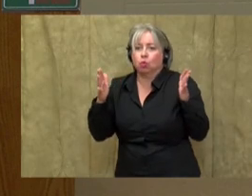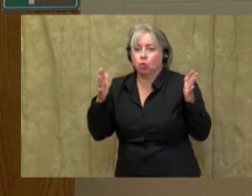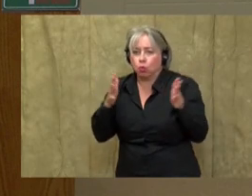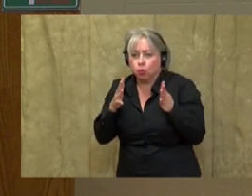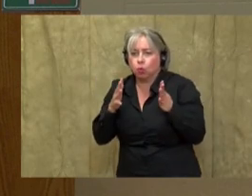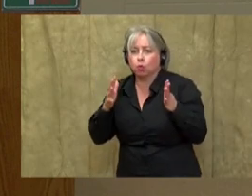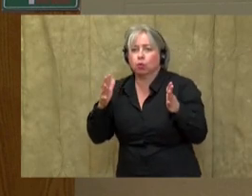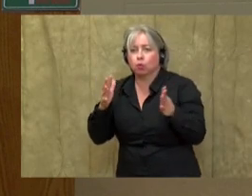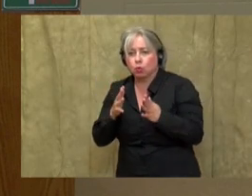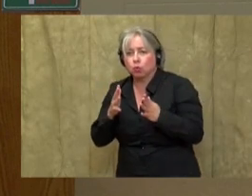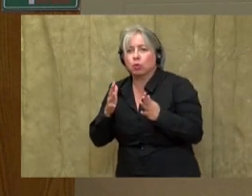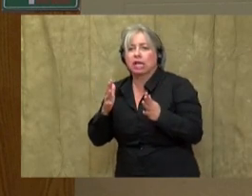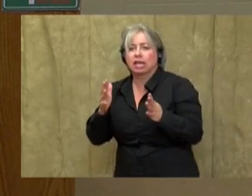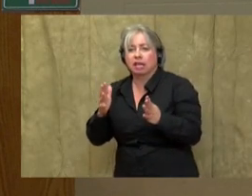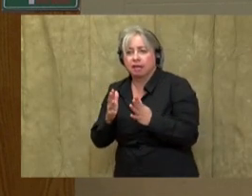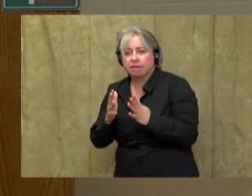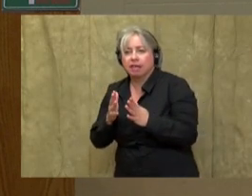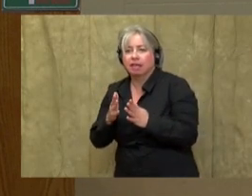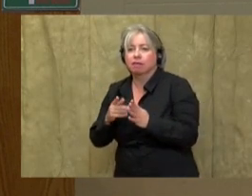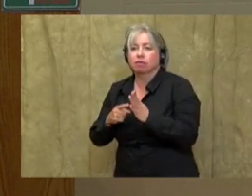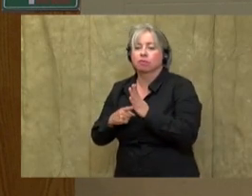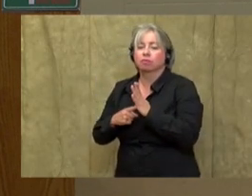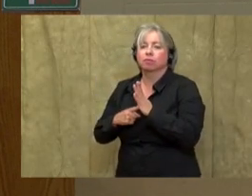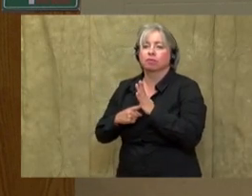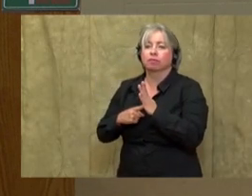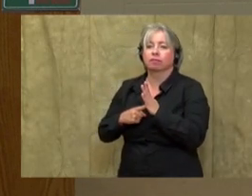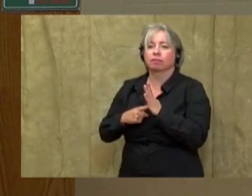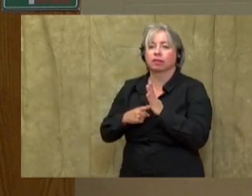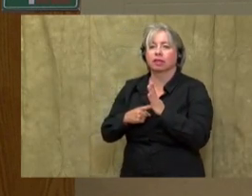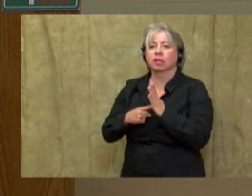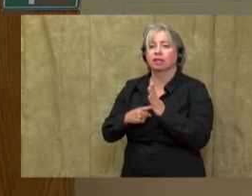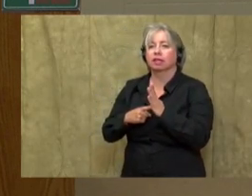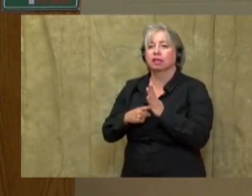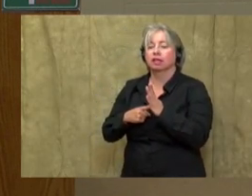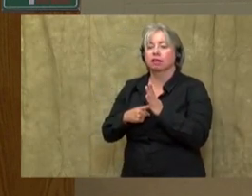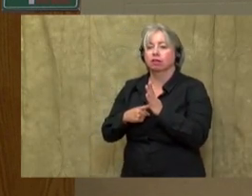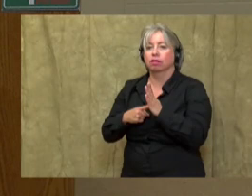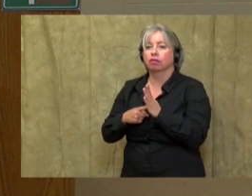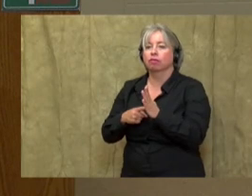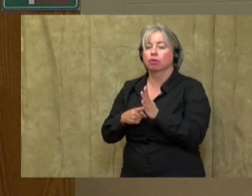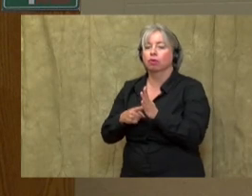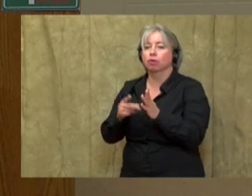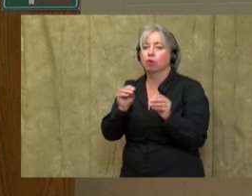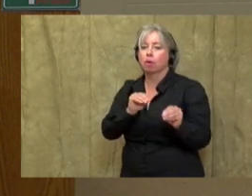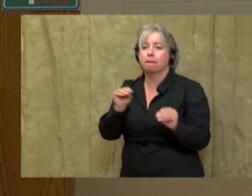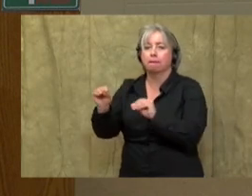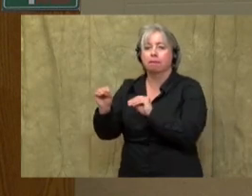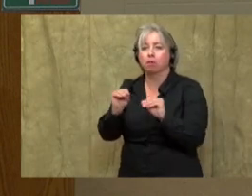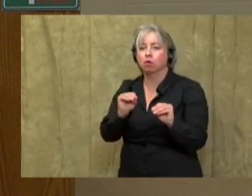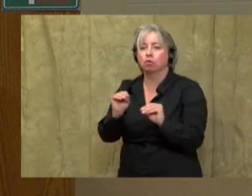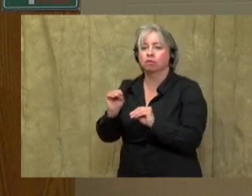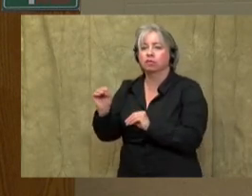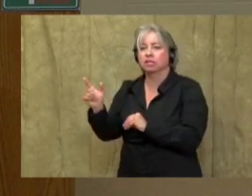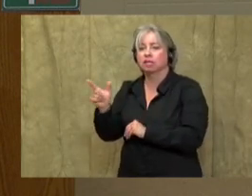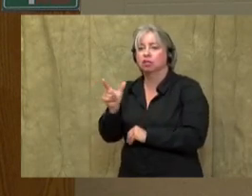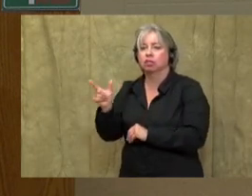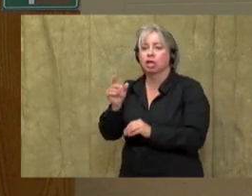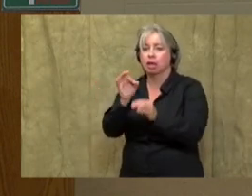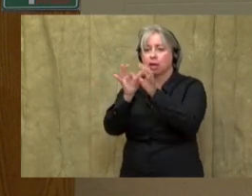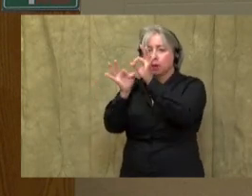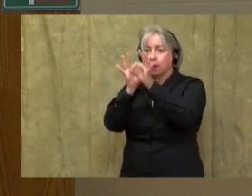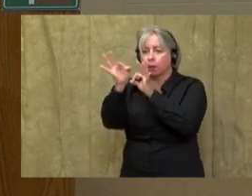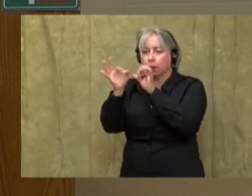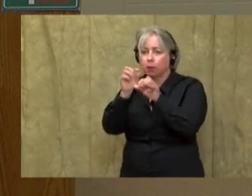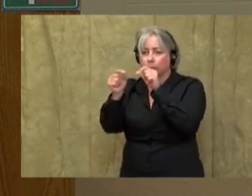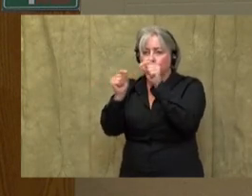pressional wave. And that is indicative of actually how that wave propagates through matter. That energy moves through the particles of